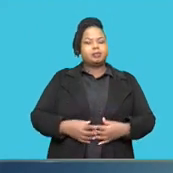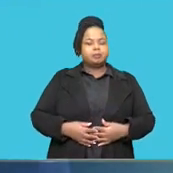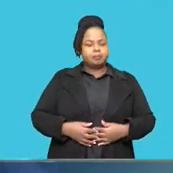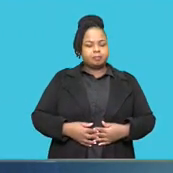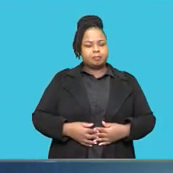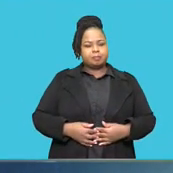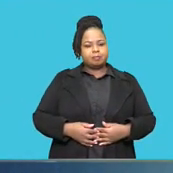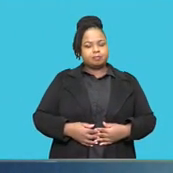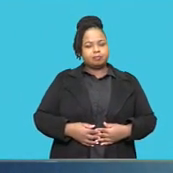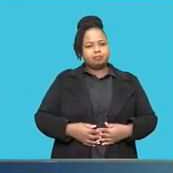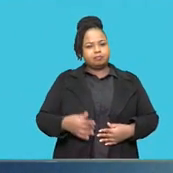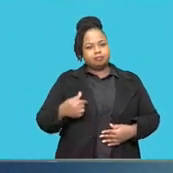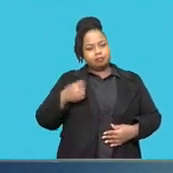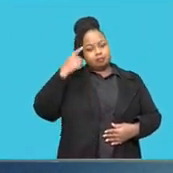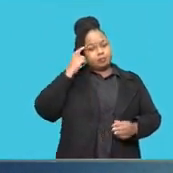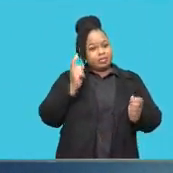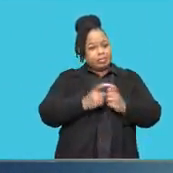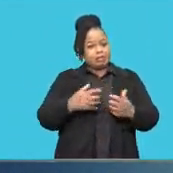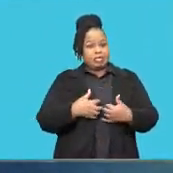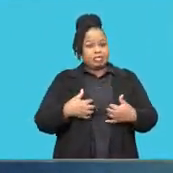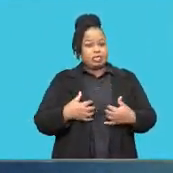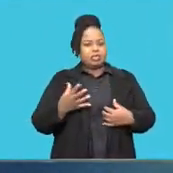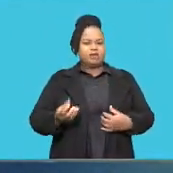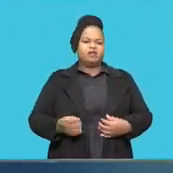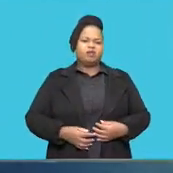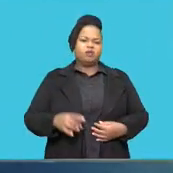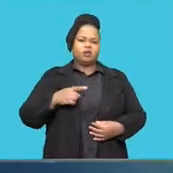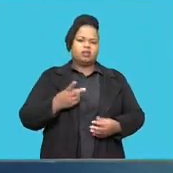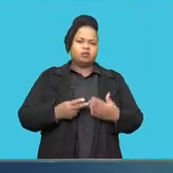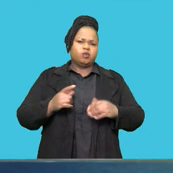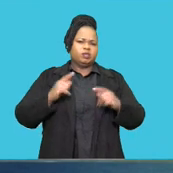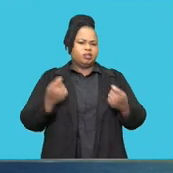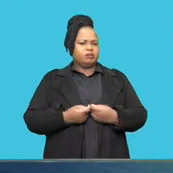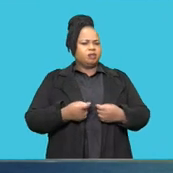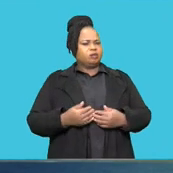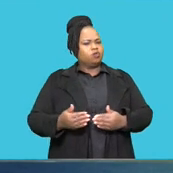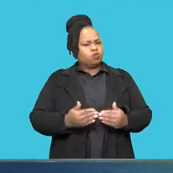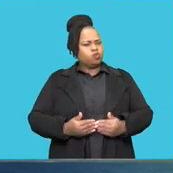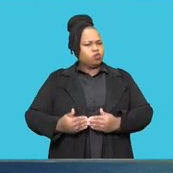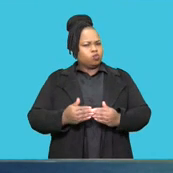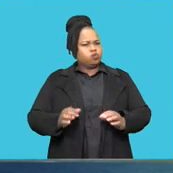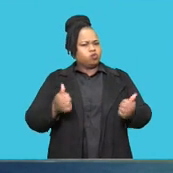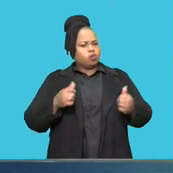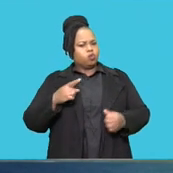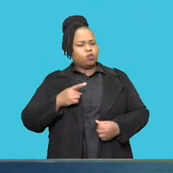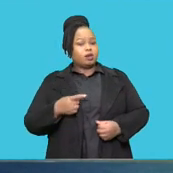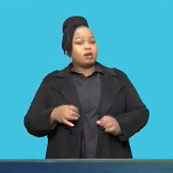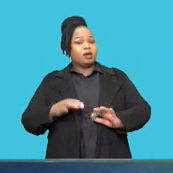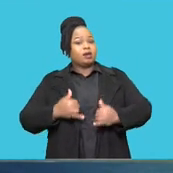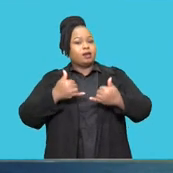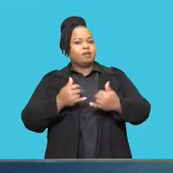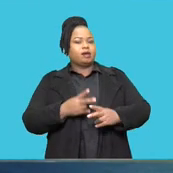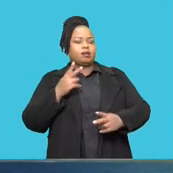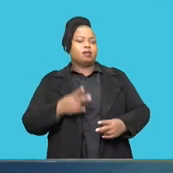shootout. I think the game was very tense because of both teams played very cautiously because it's a cup final.